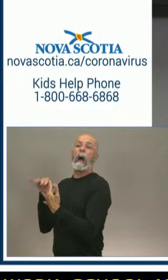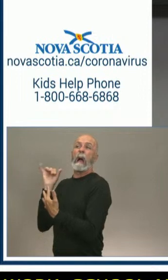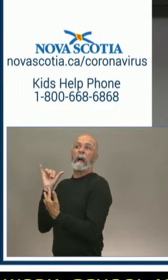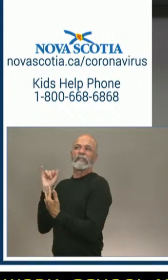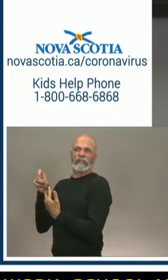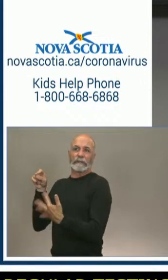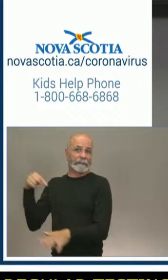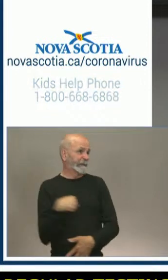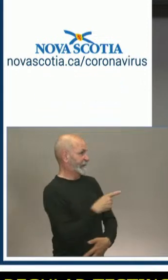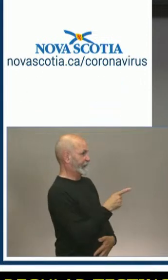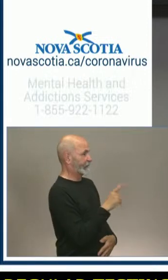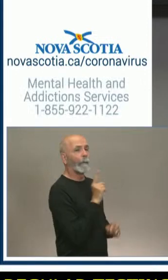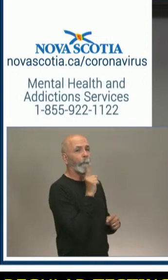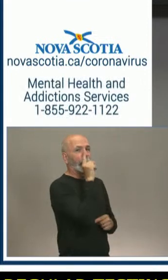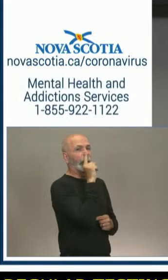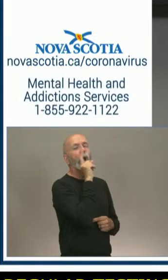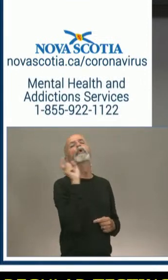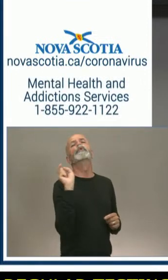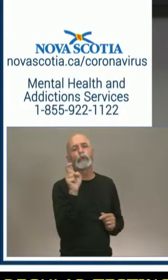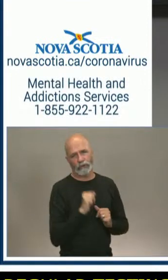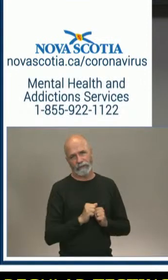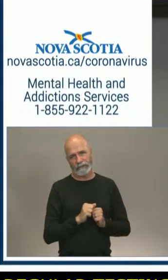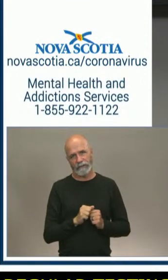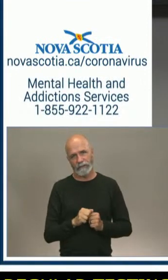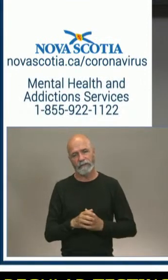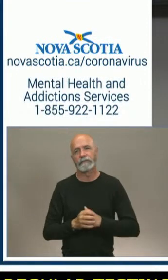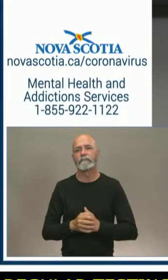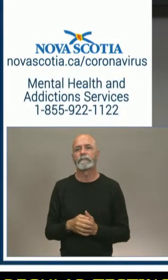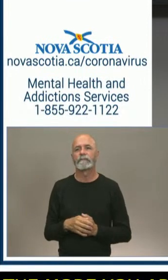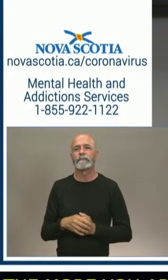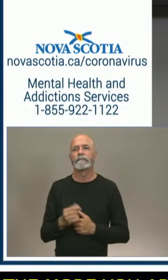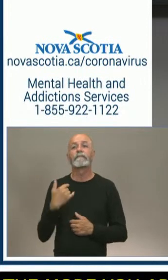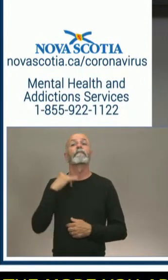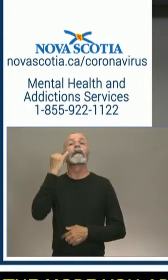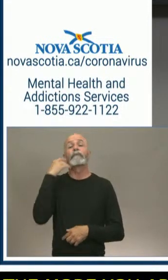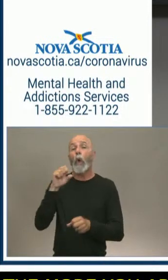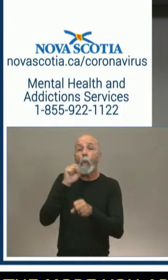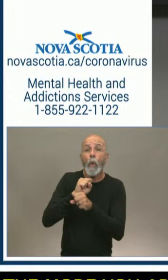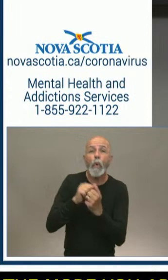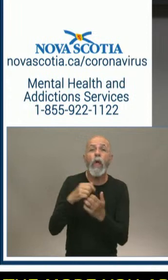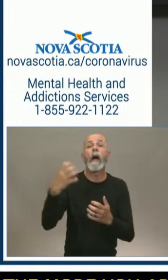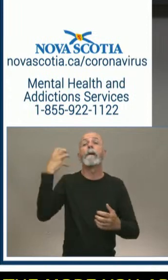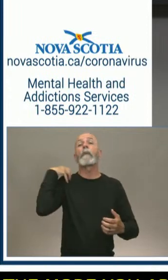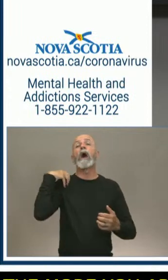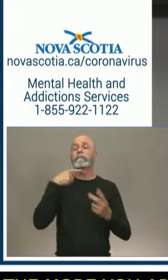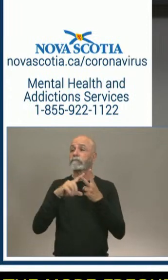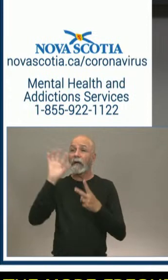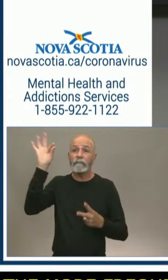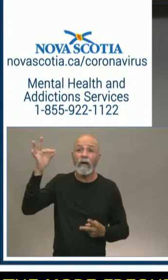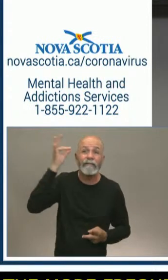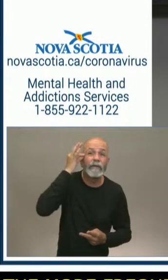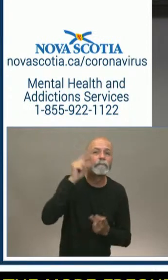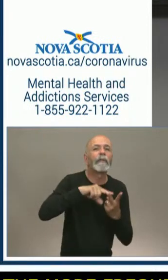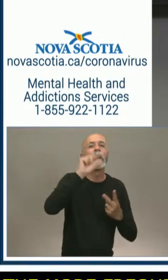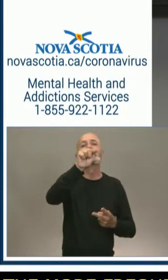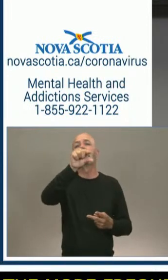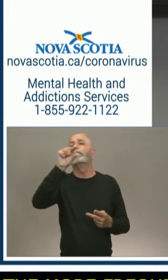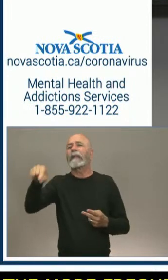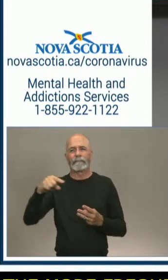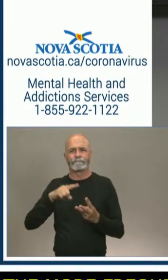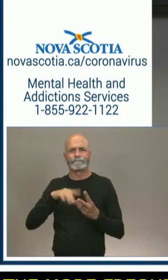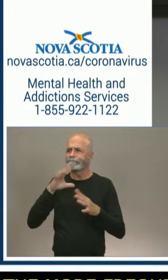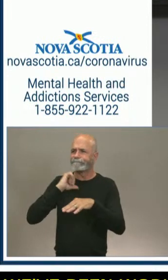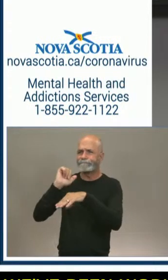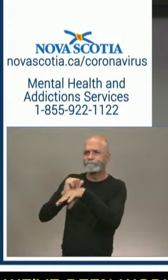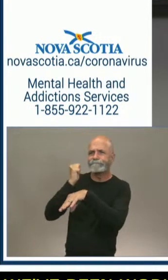tested. We have also been working with employers and the federal government to pilot a workplace testing program across